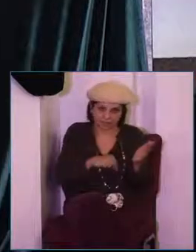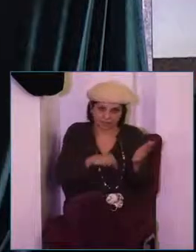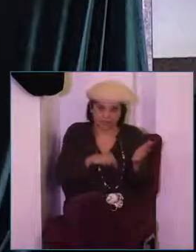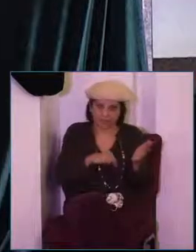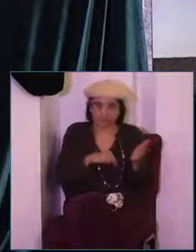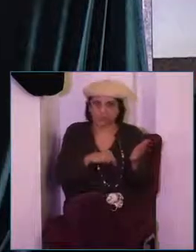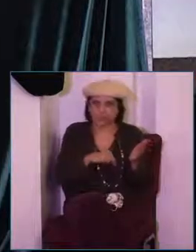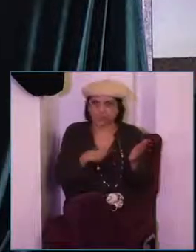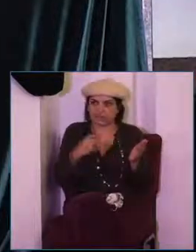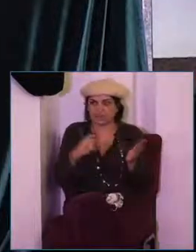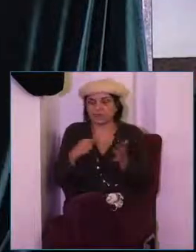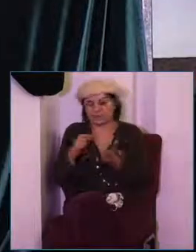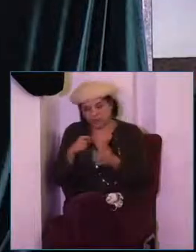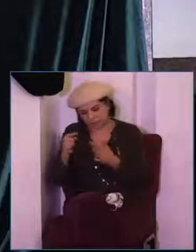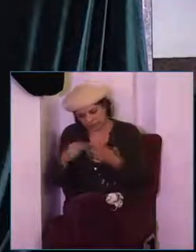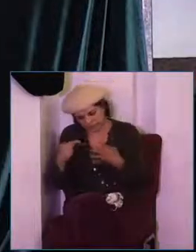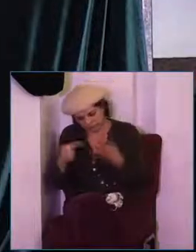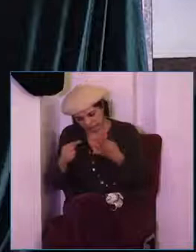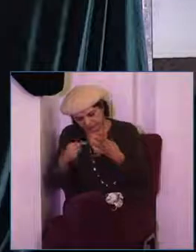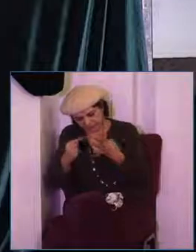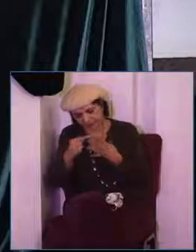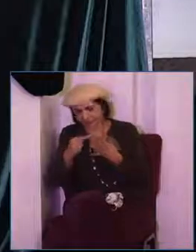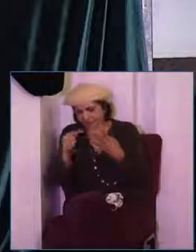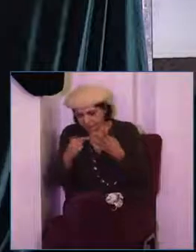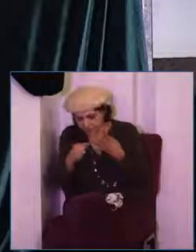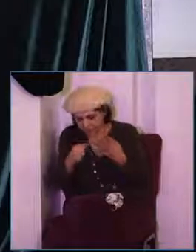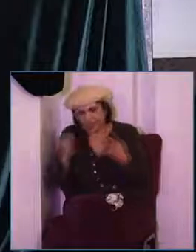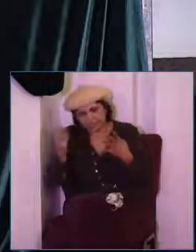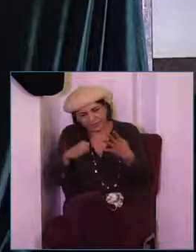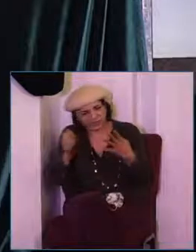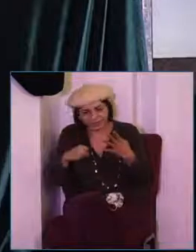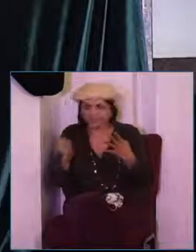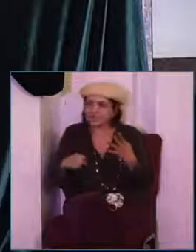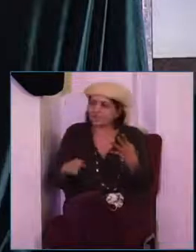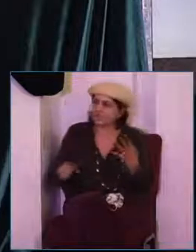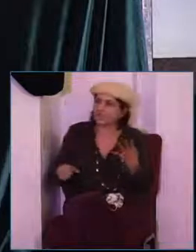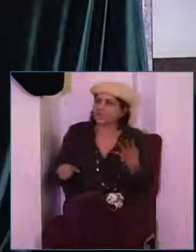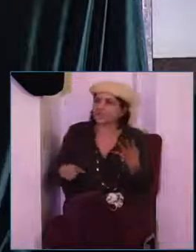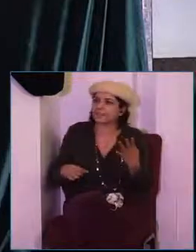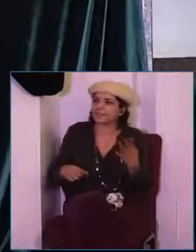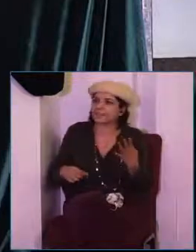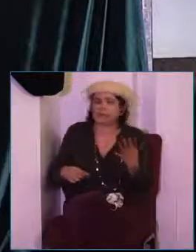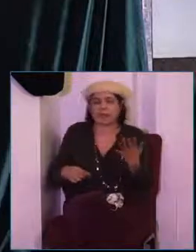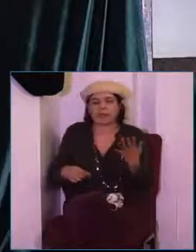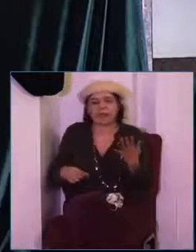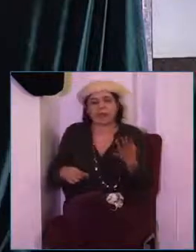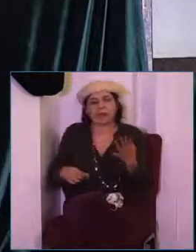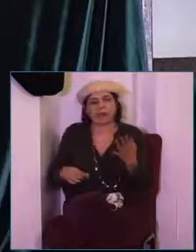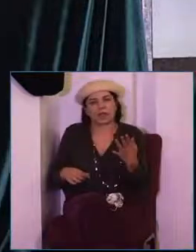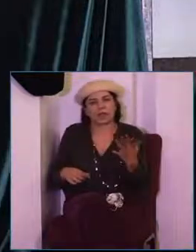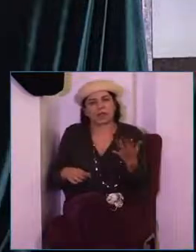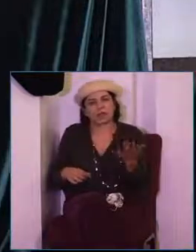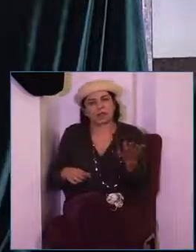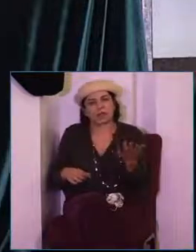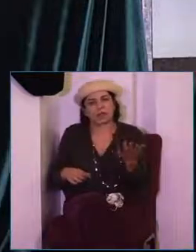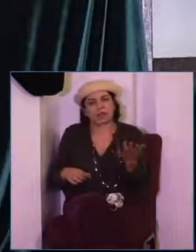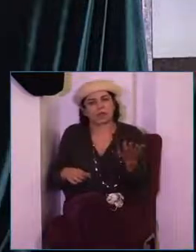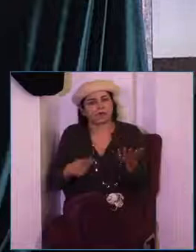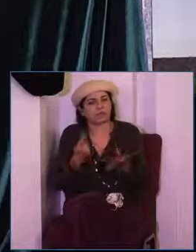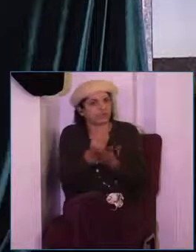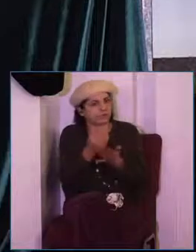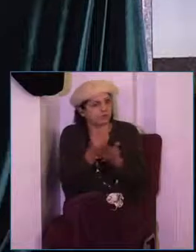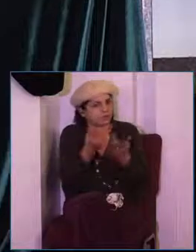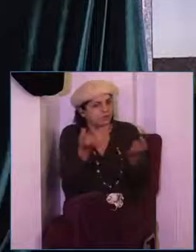And I said, and the doctor said this, and she said yes. And I said, and the doctor said this, and she said yes. I said, well, what are they going to do to treat?